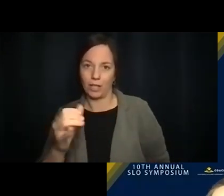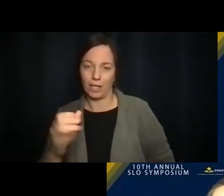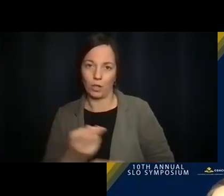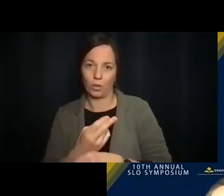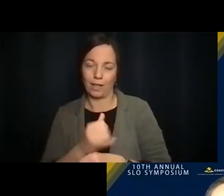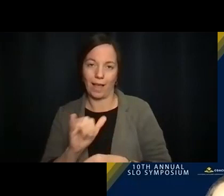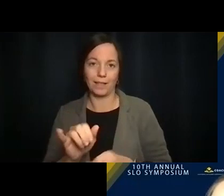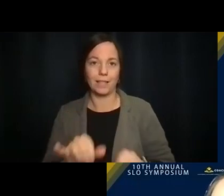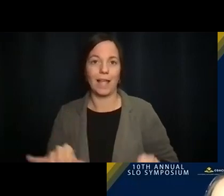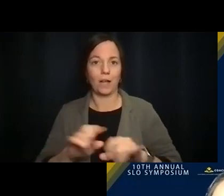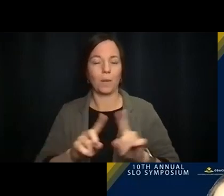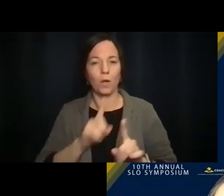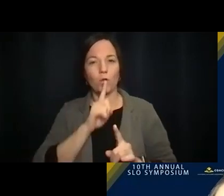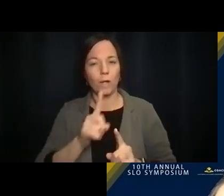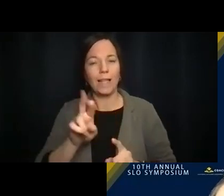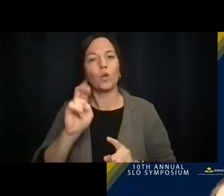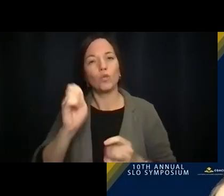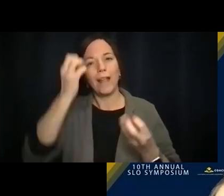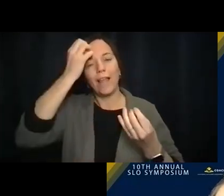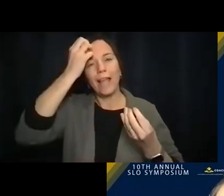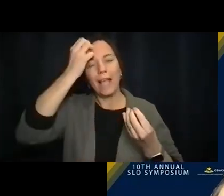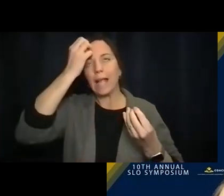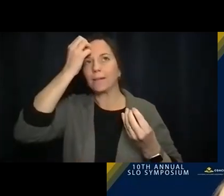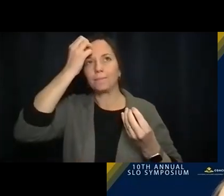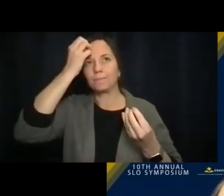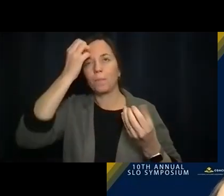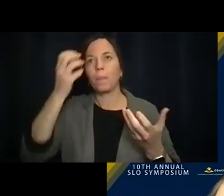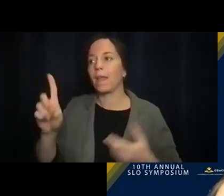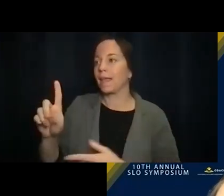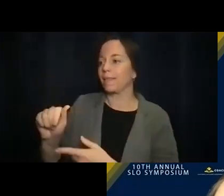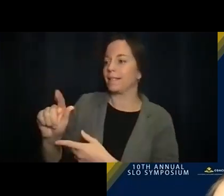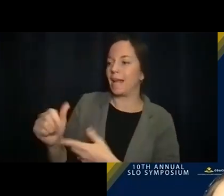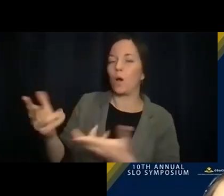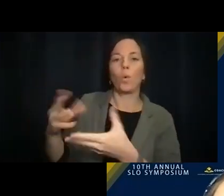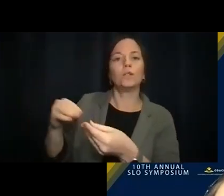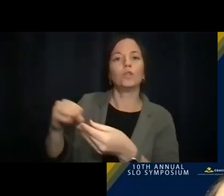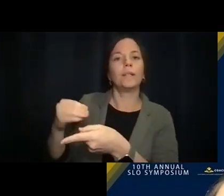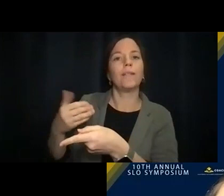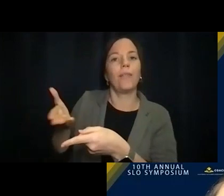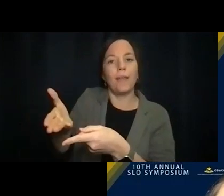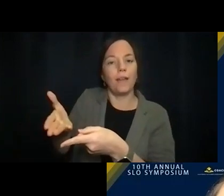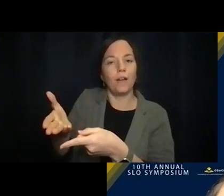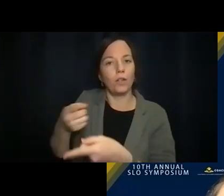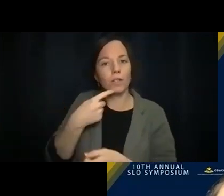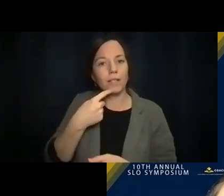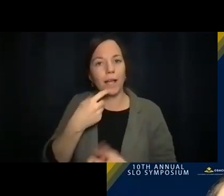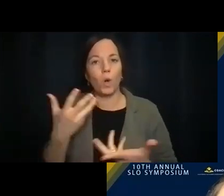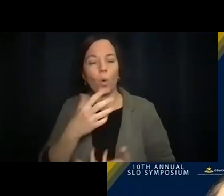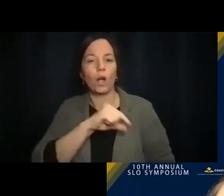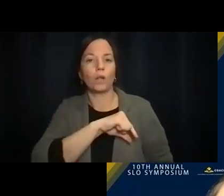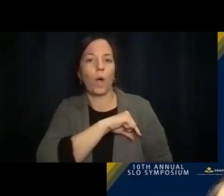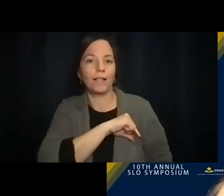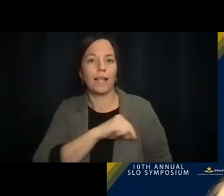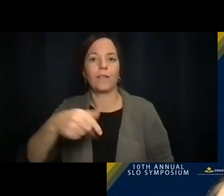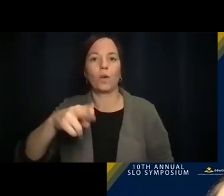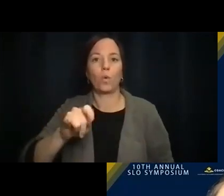really rethinking the process of what data tells the story. And I think it goes back to what you said. What qualitative, quantitative